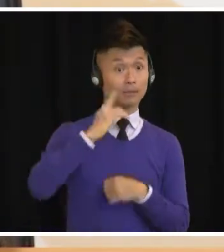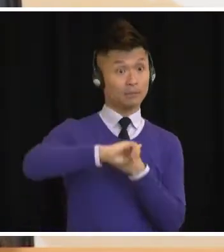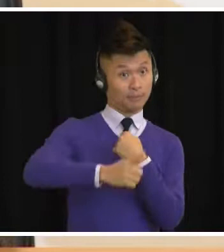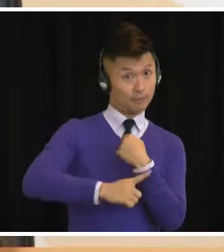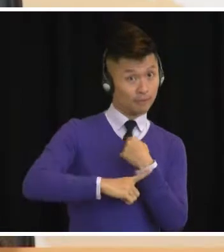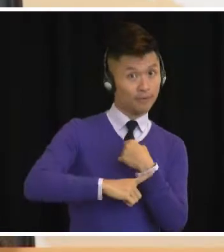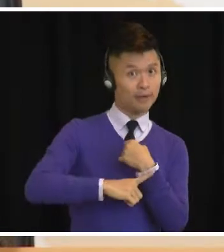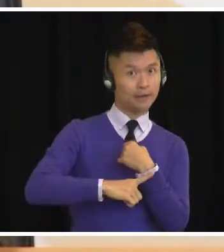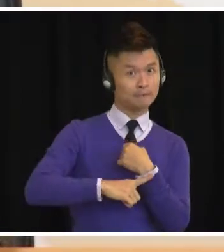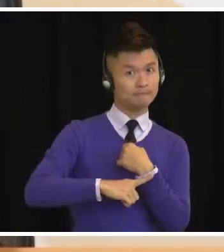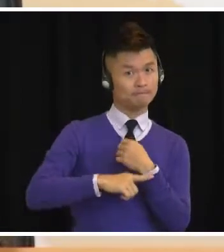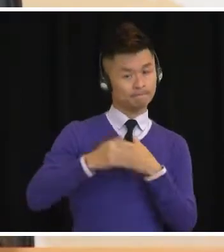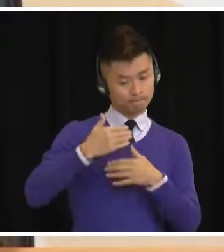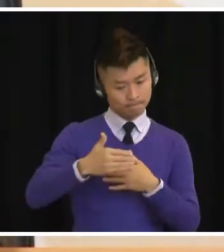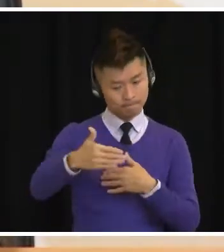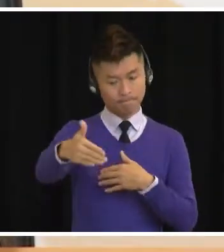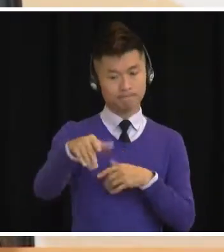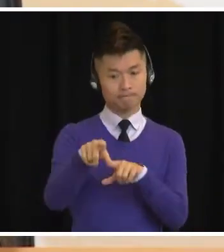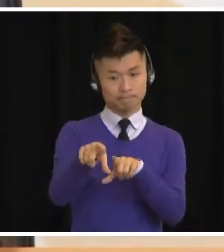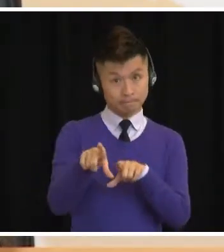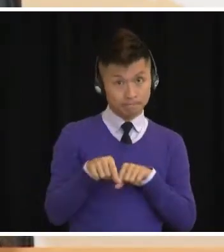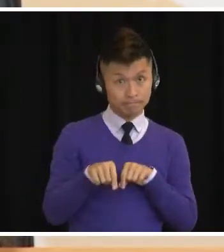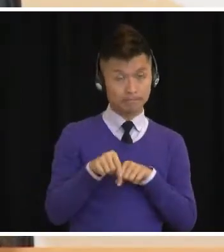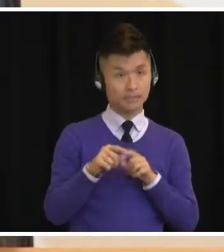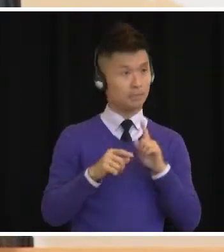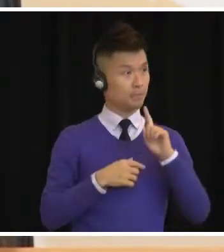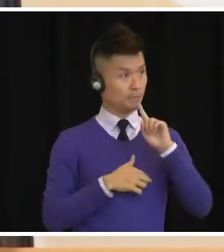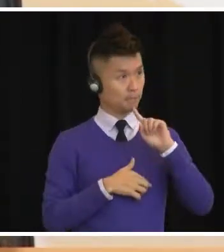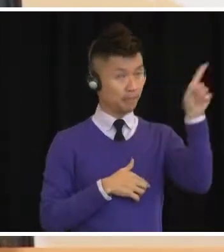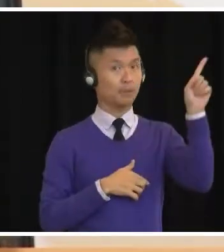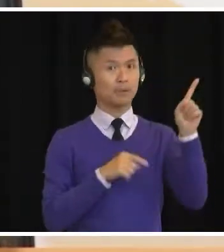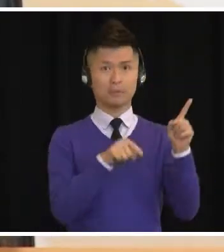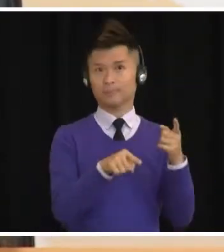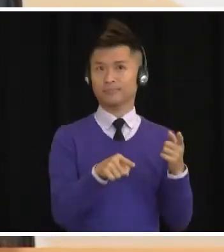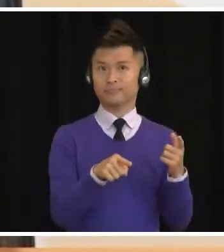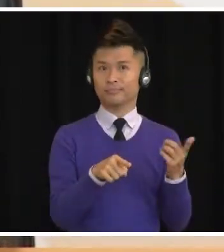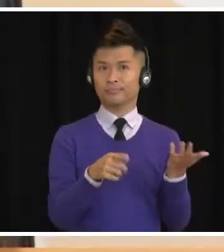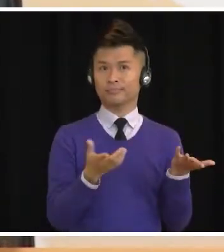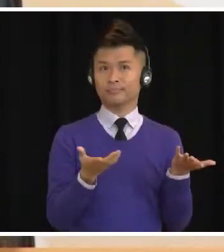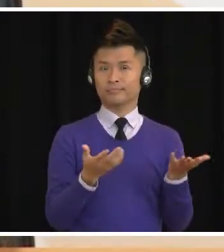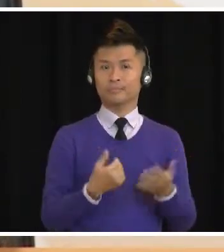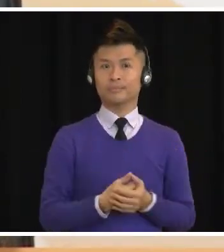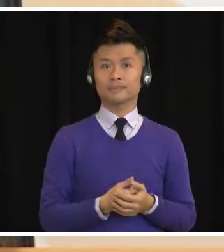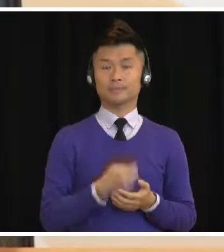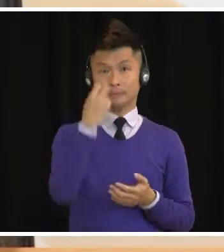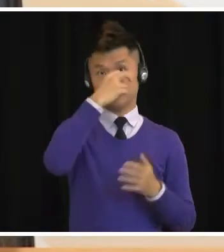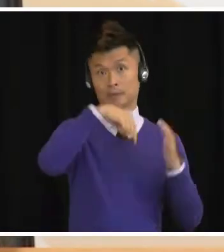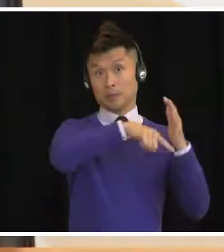the control gun is a limited opportunity for children.